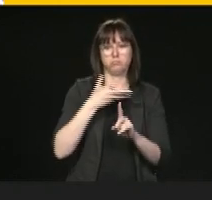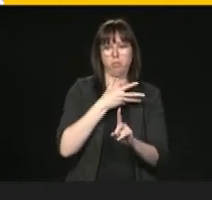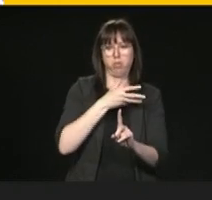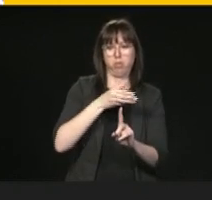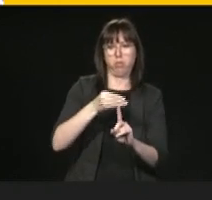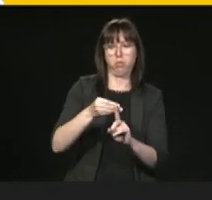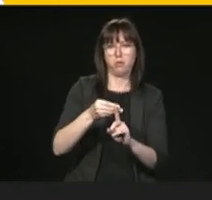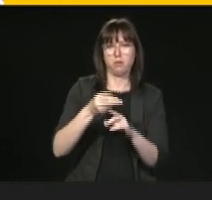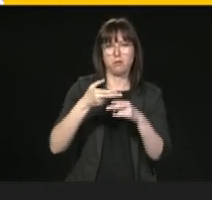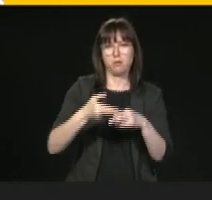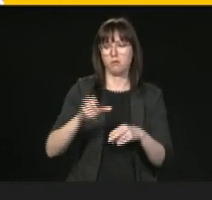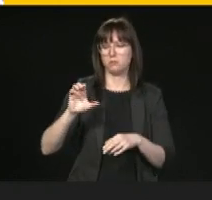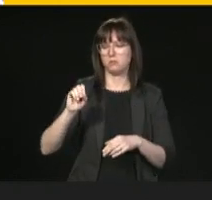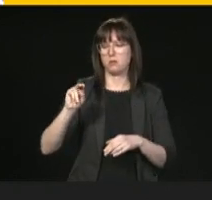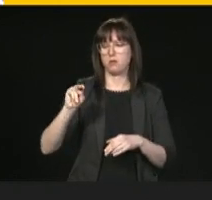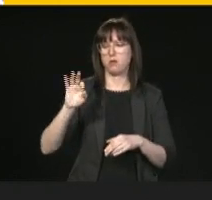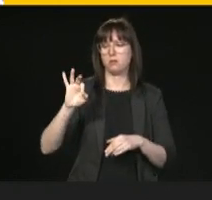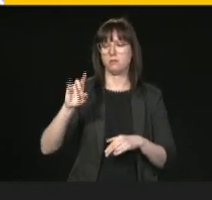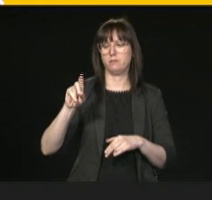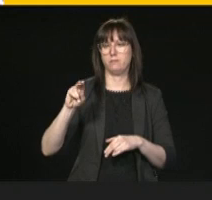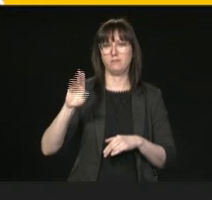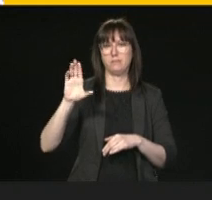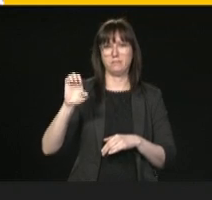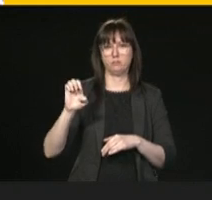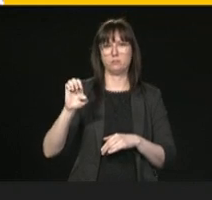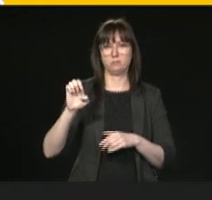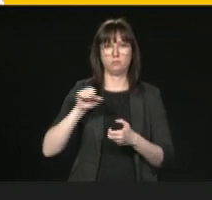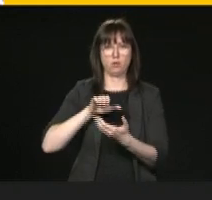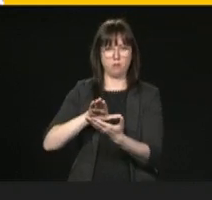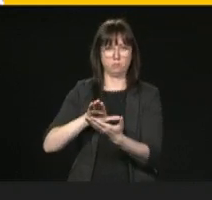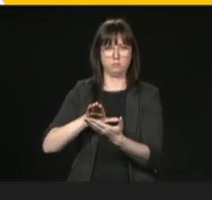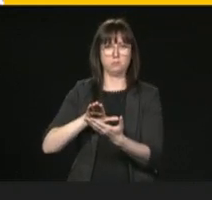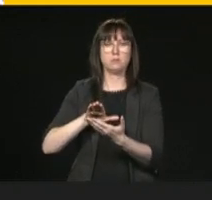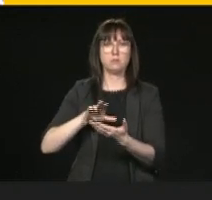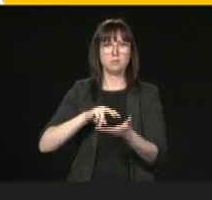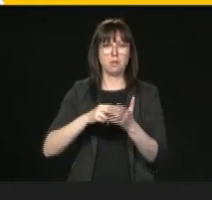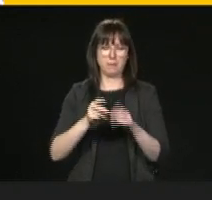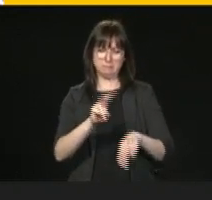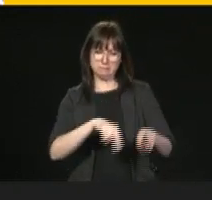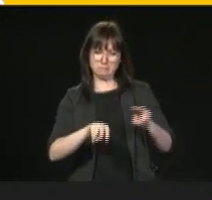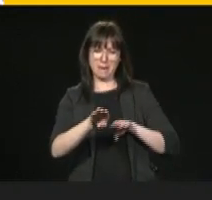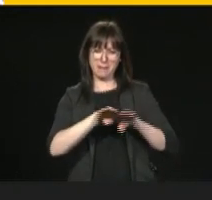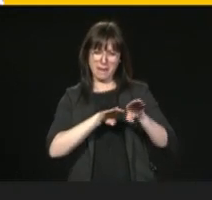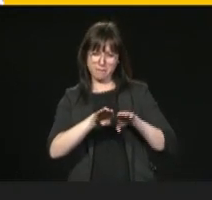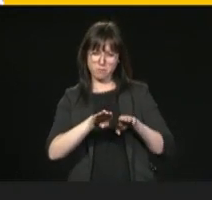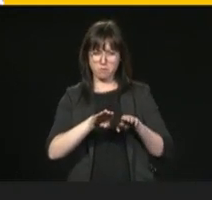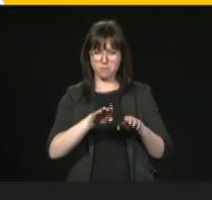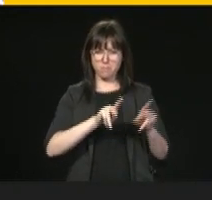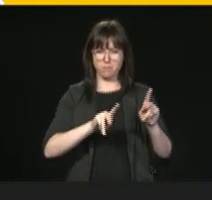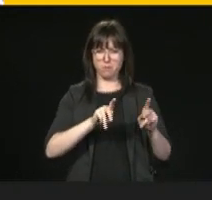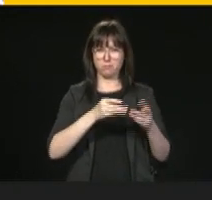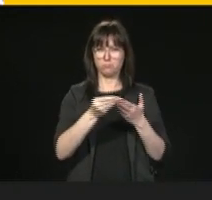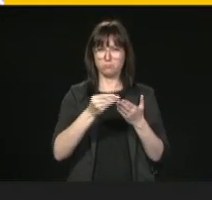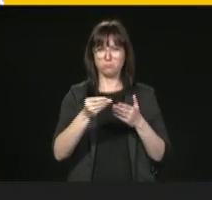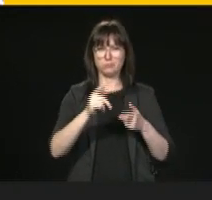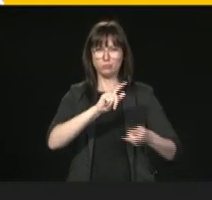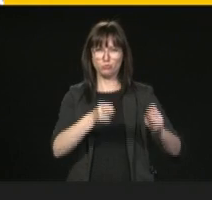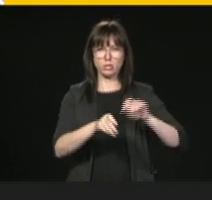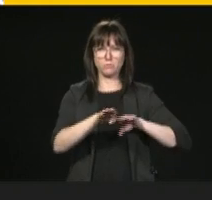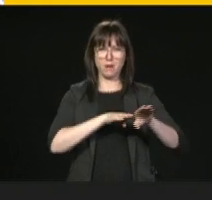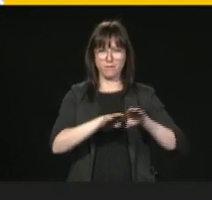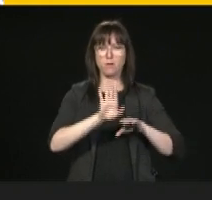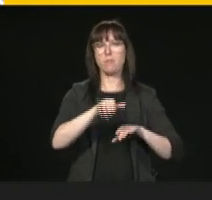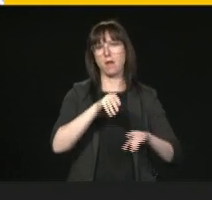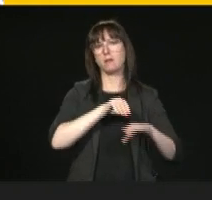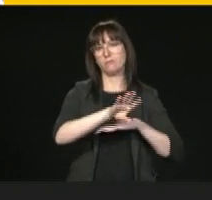conference with the Governor of the Bank of Canada and the Finance Minister. So I start this story, though, with the Canadian economy